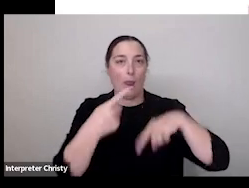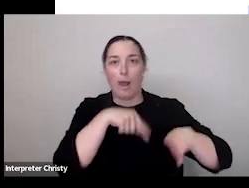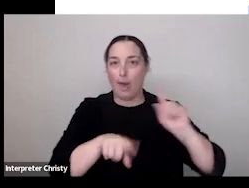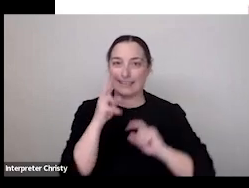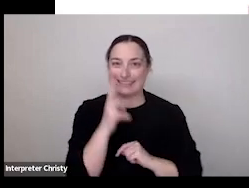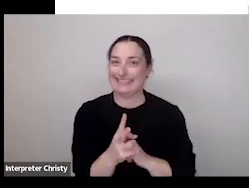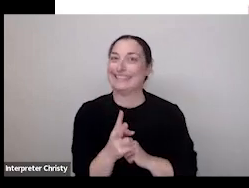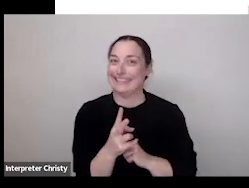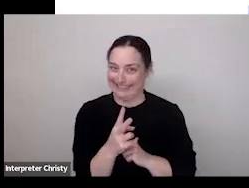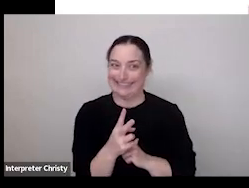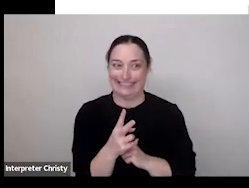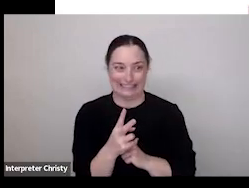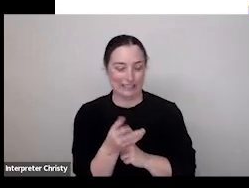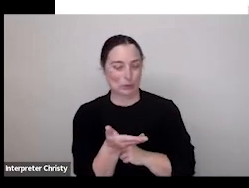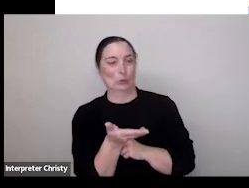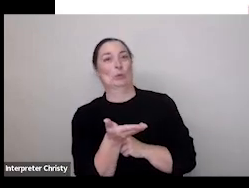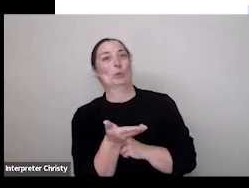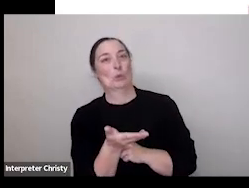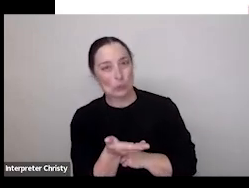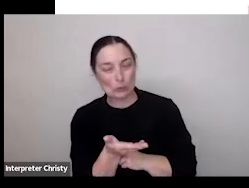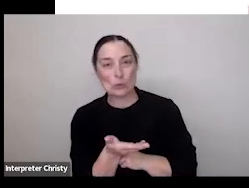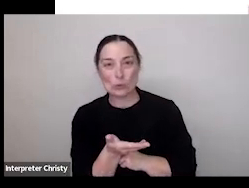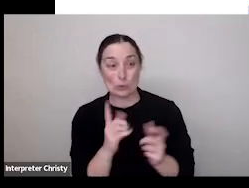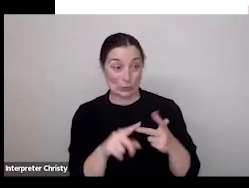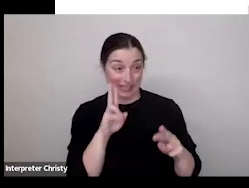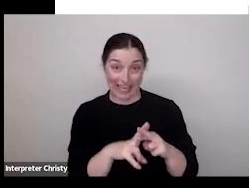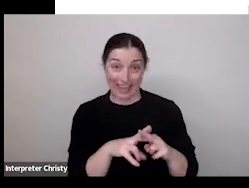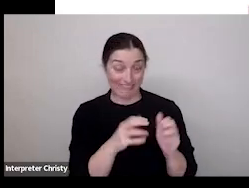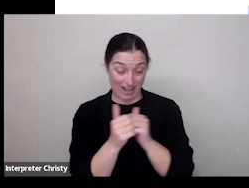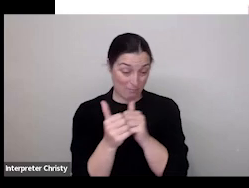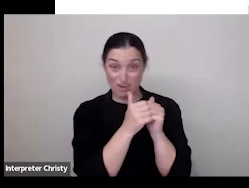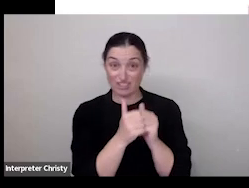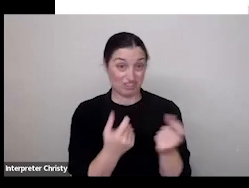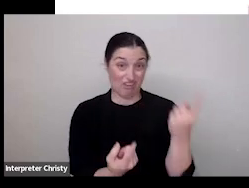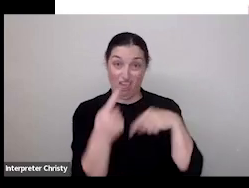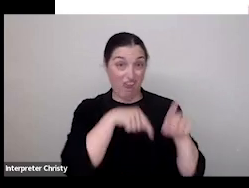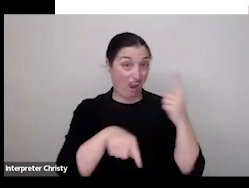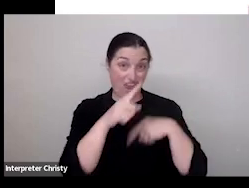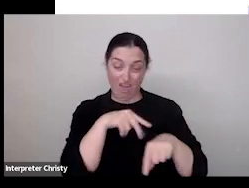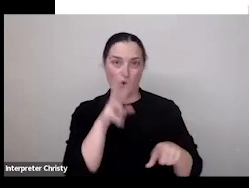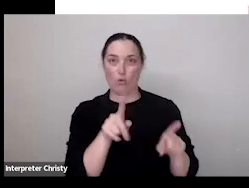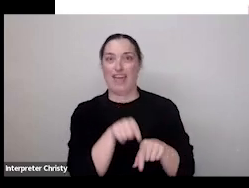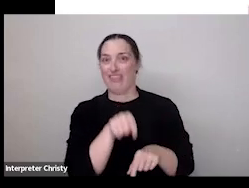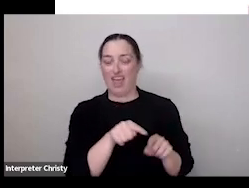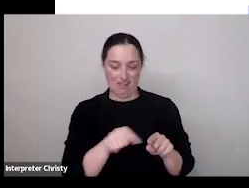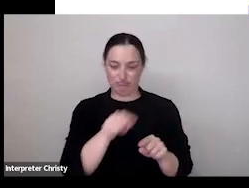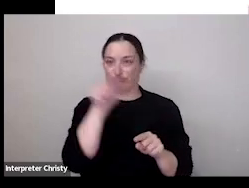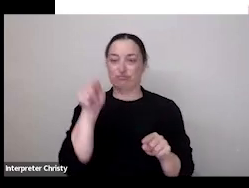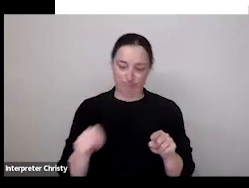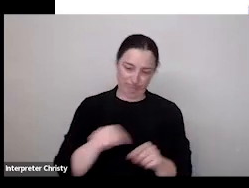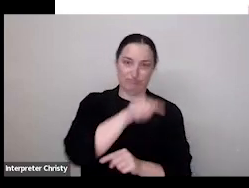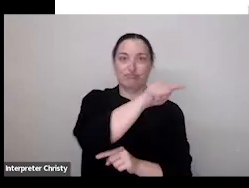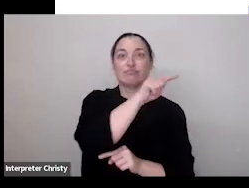might see, feel, or experience. When collaboration does not go well, it can look something like this: squiggly lines instead